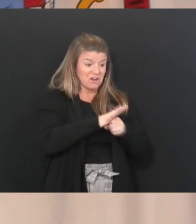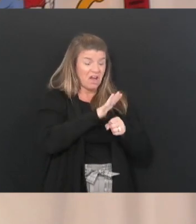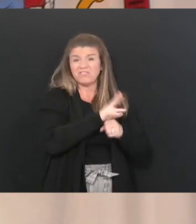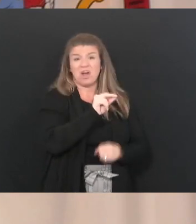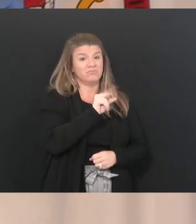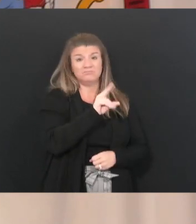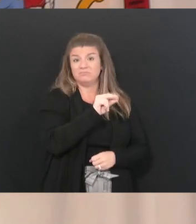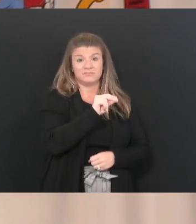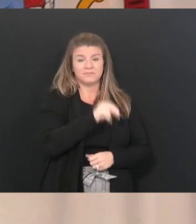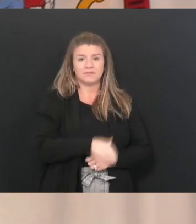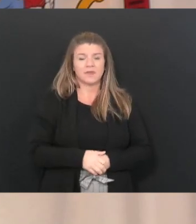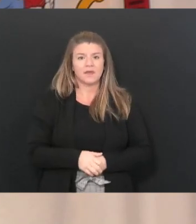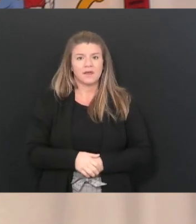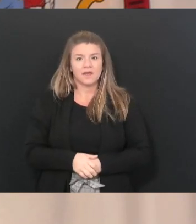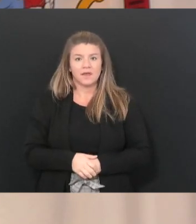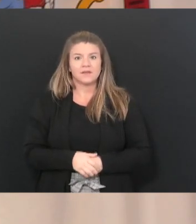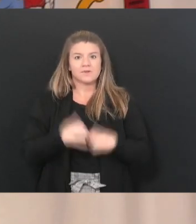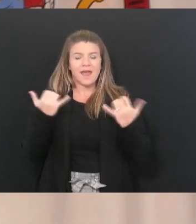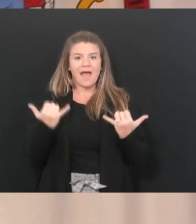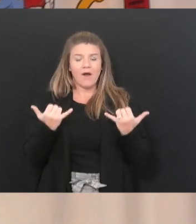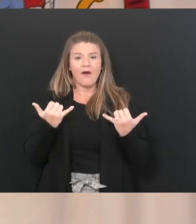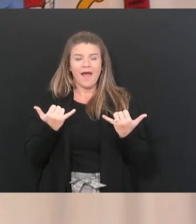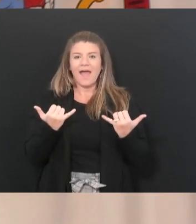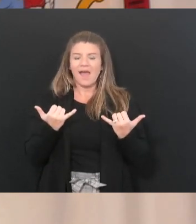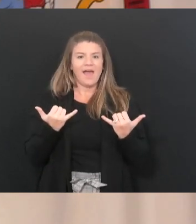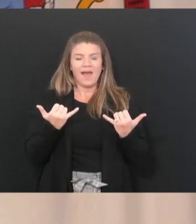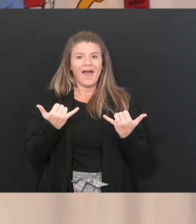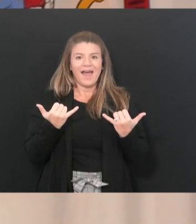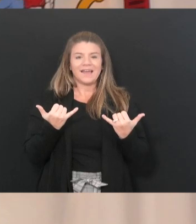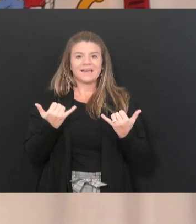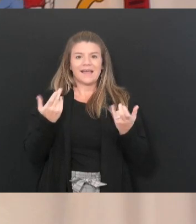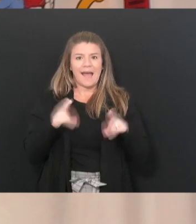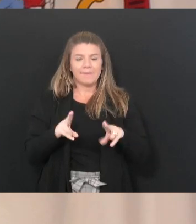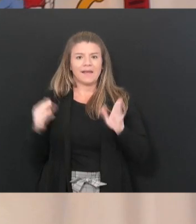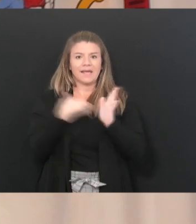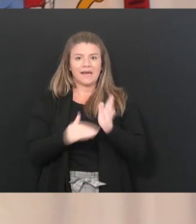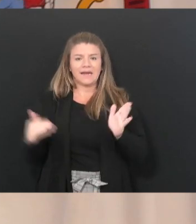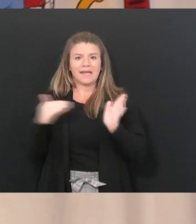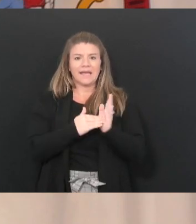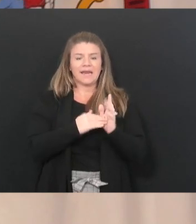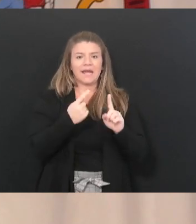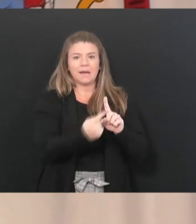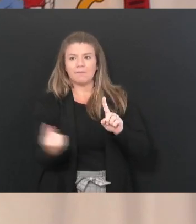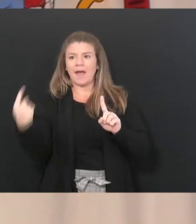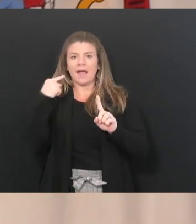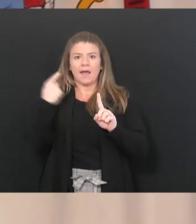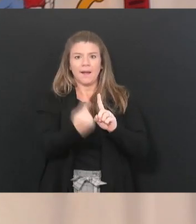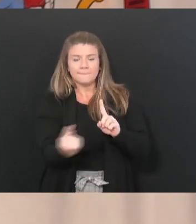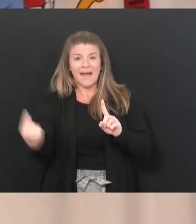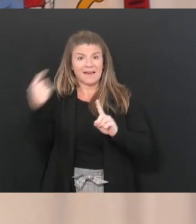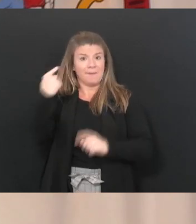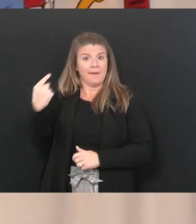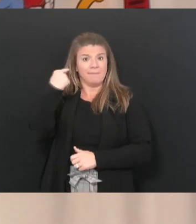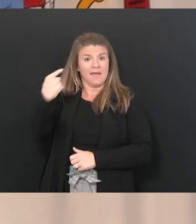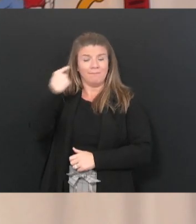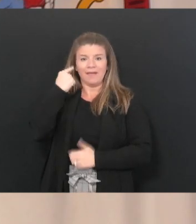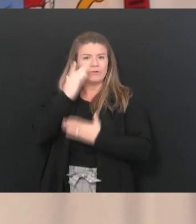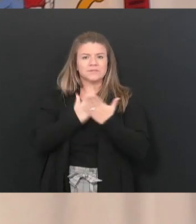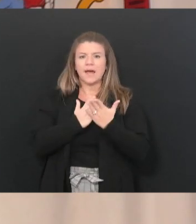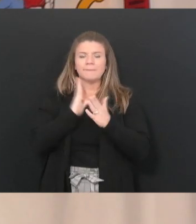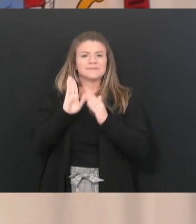It keeps coming back to me over and over and over with some level of